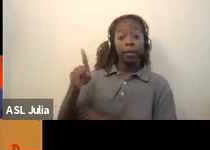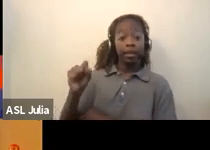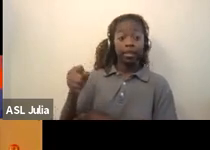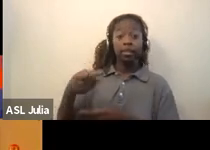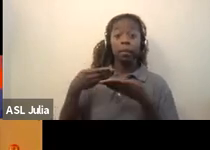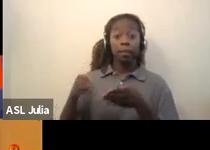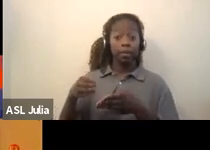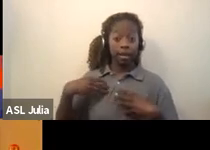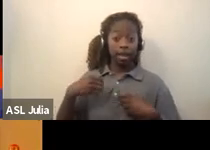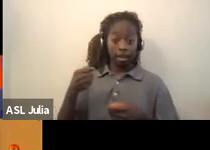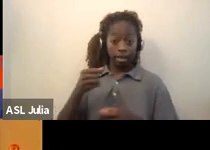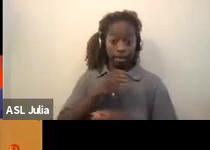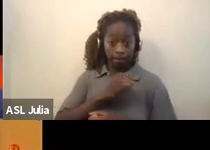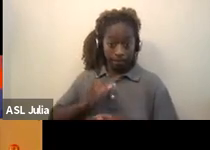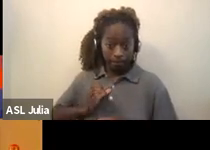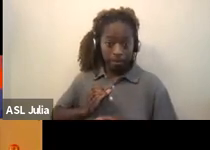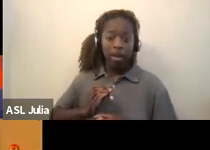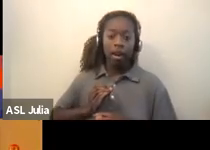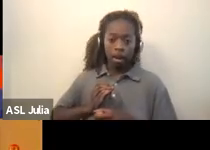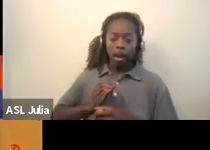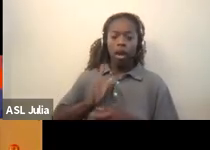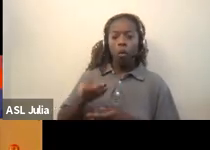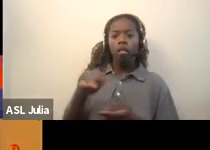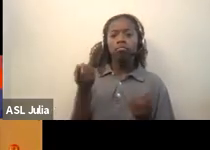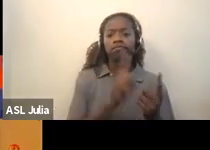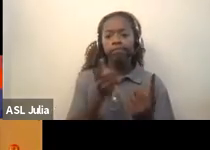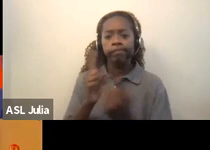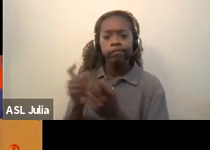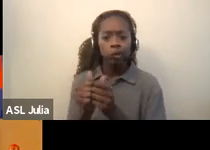positive or confirmed as a close contact